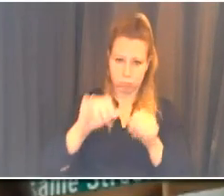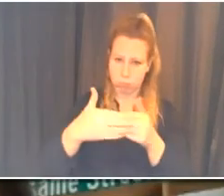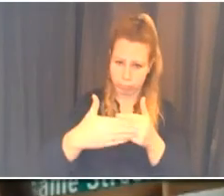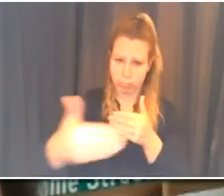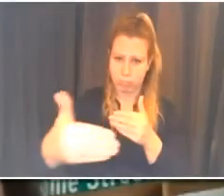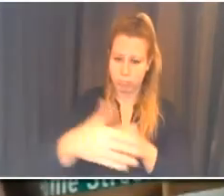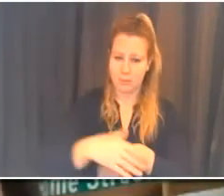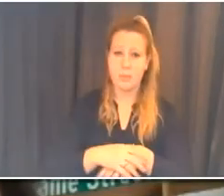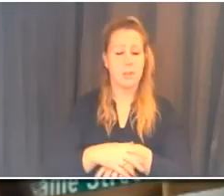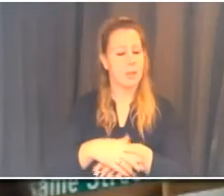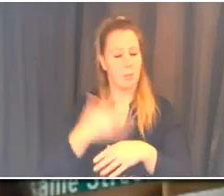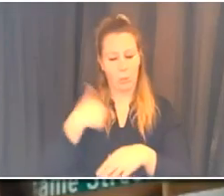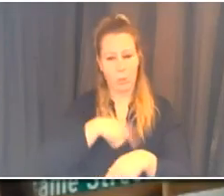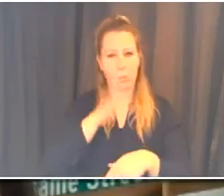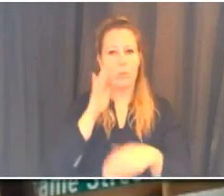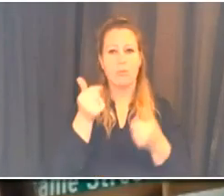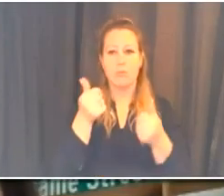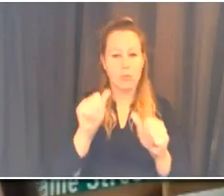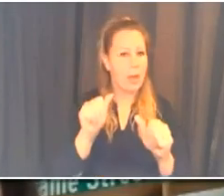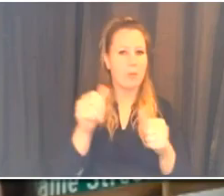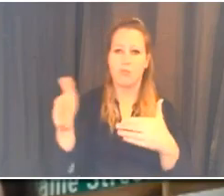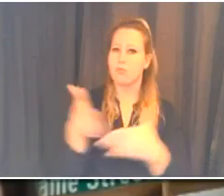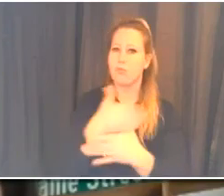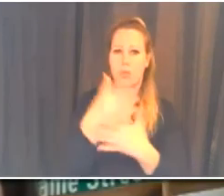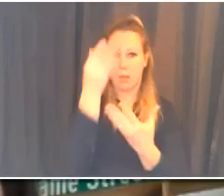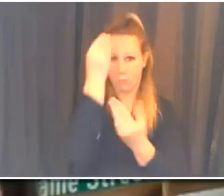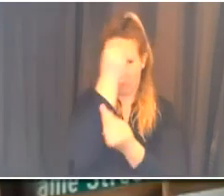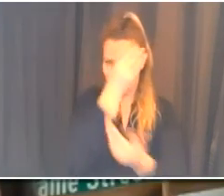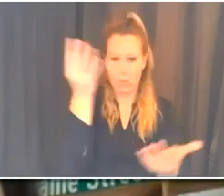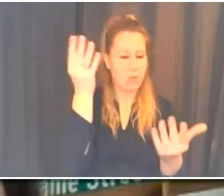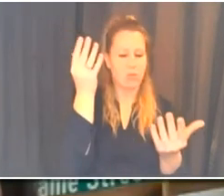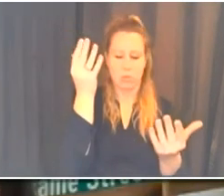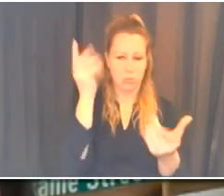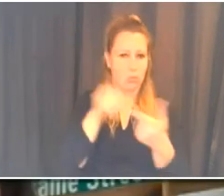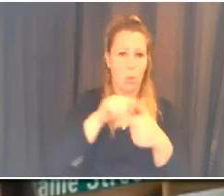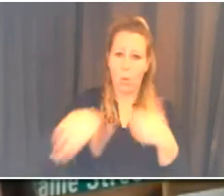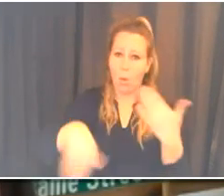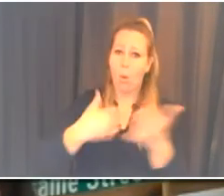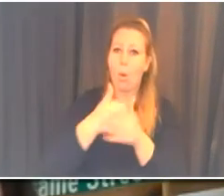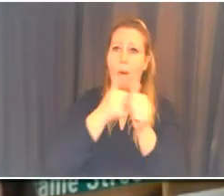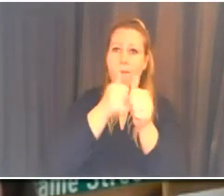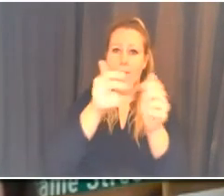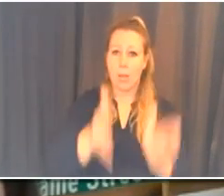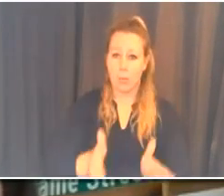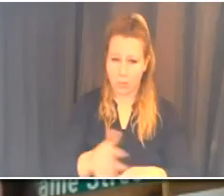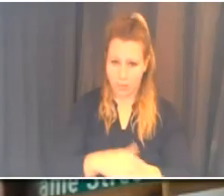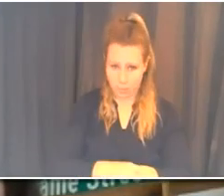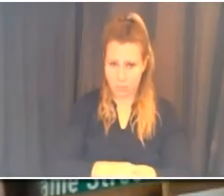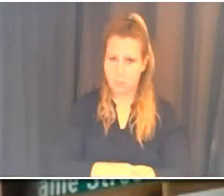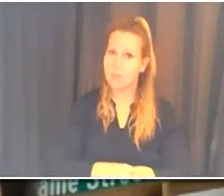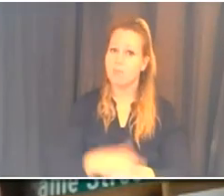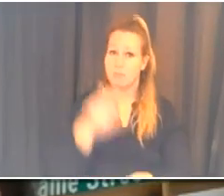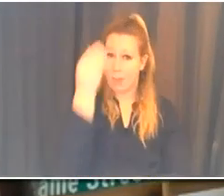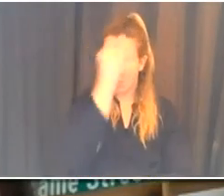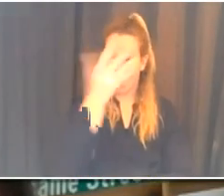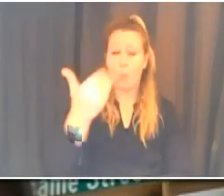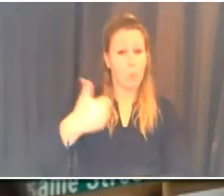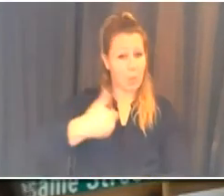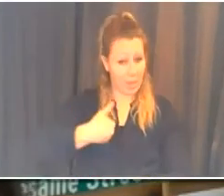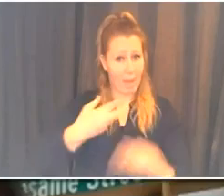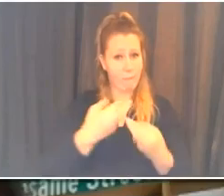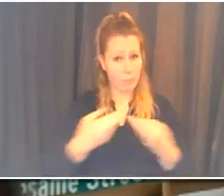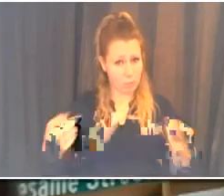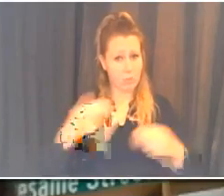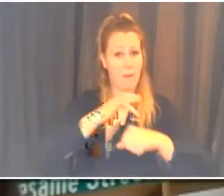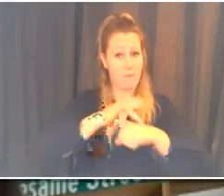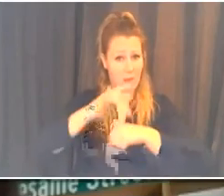staying safe and and staying well and getting the help that they need they know they can come forward and with that I'm